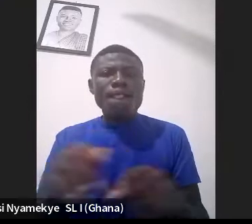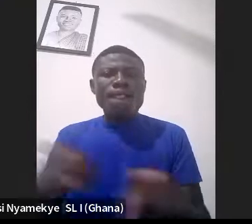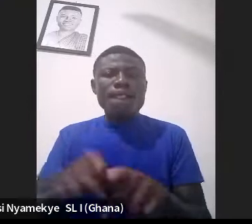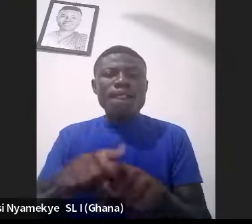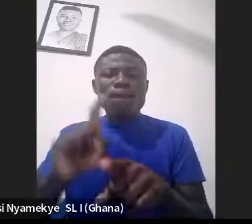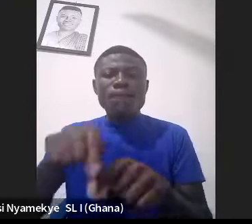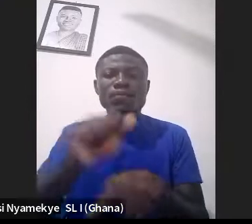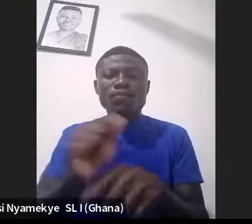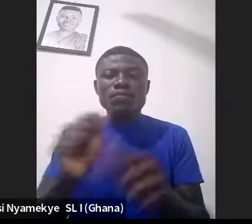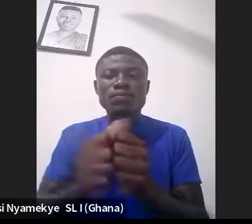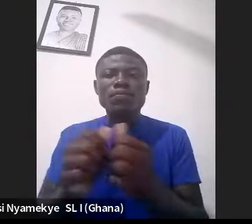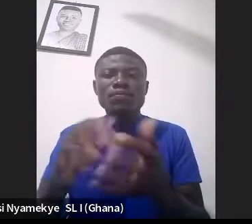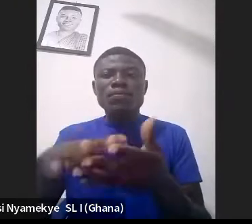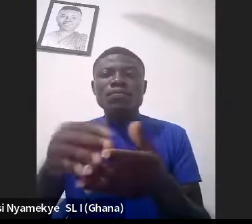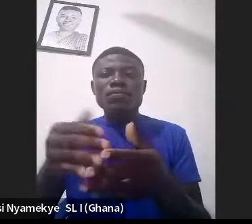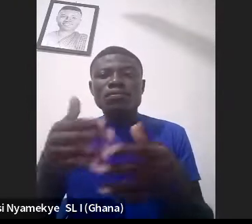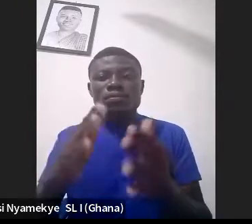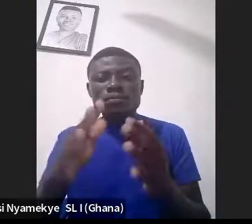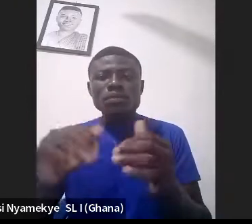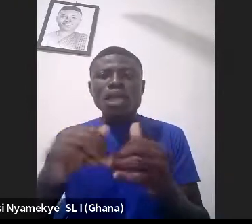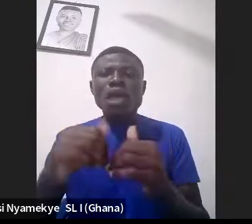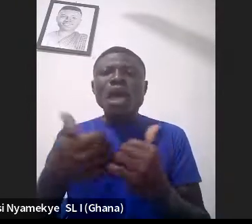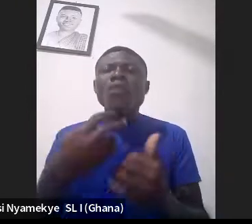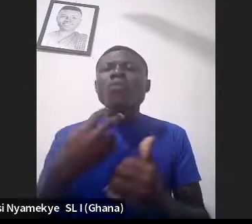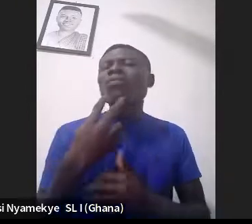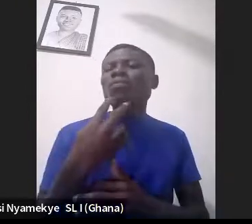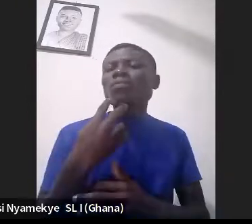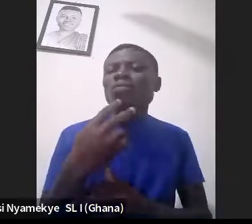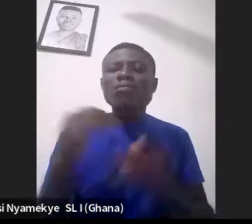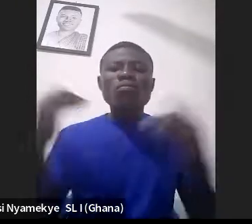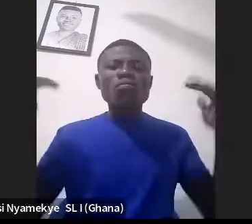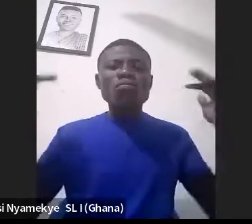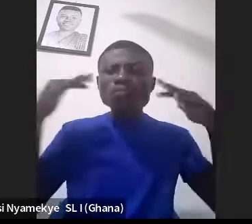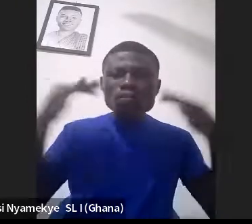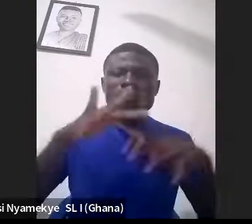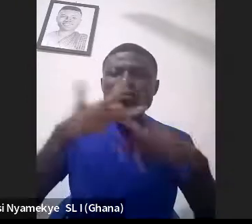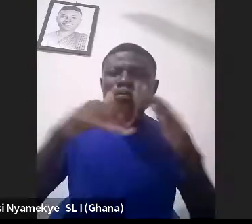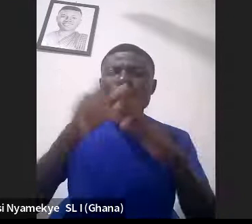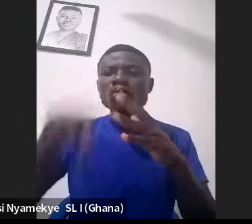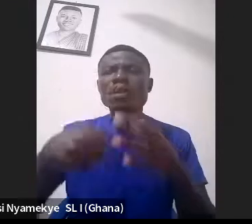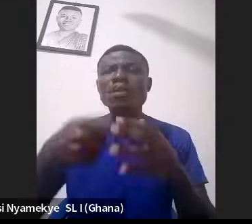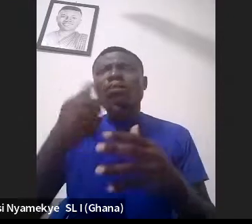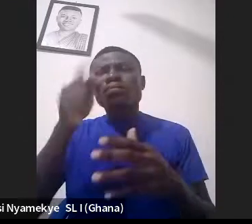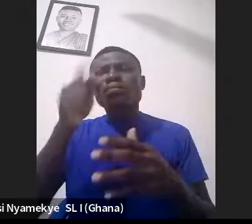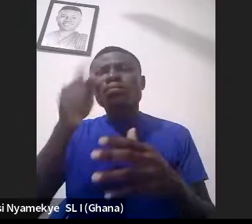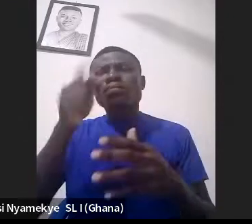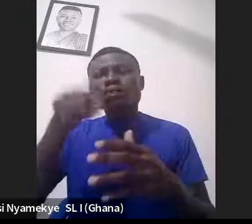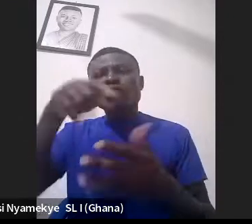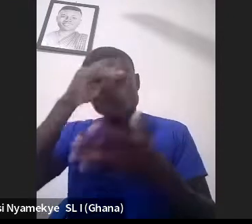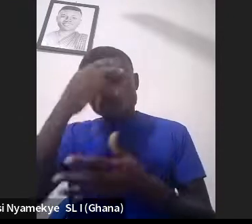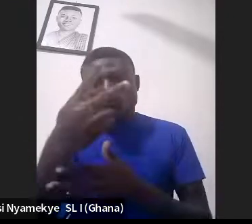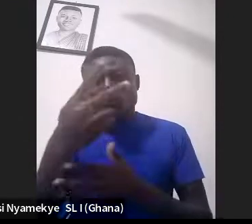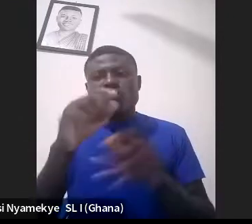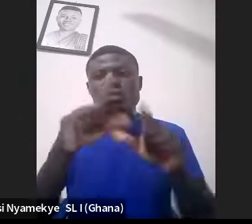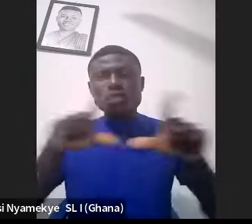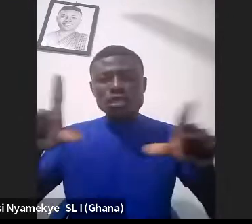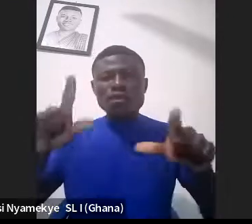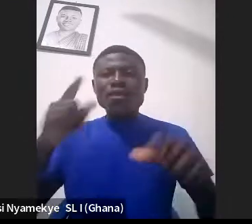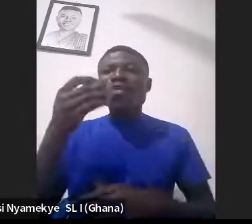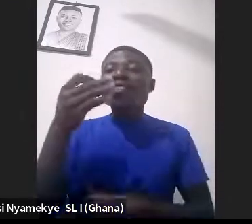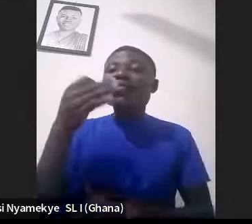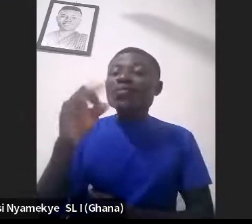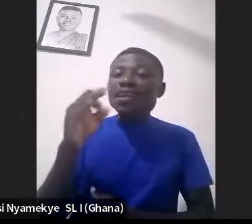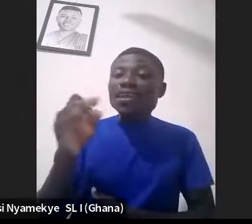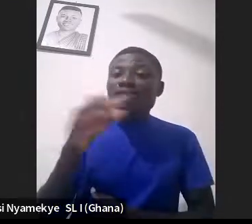letter names and their sounds. And here in Montreal, we learn two languages, French and English. We're an